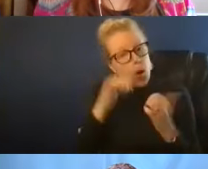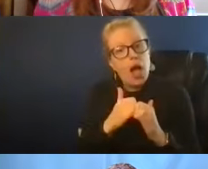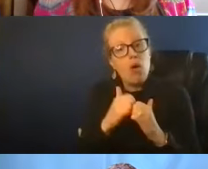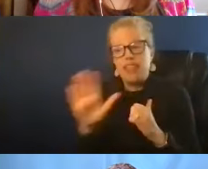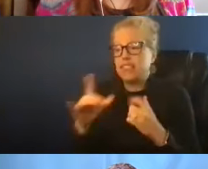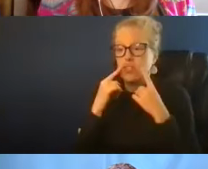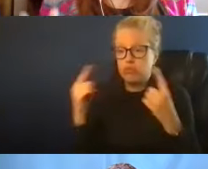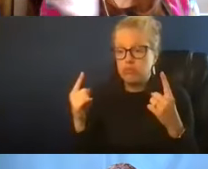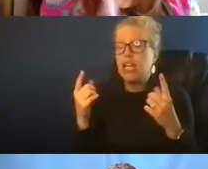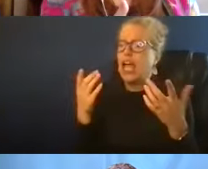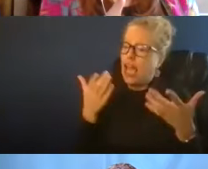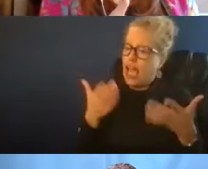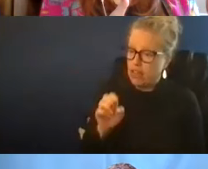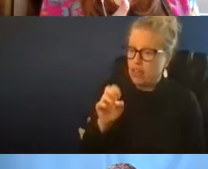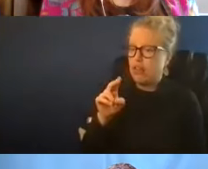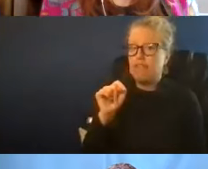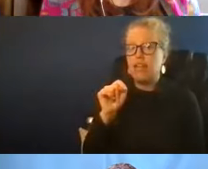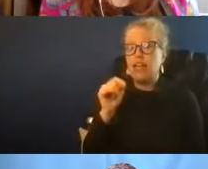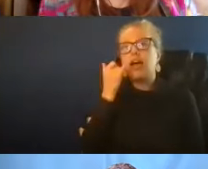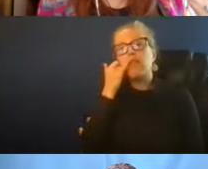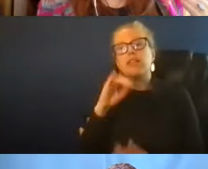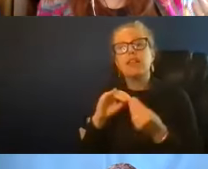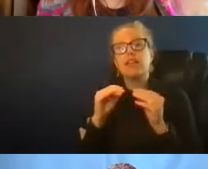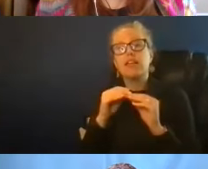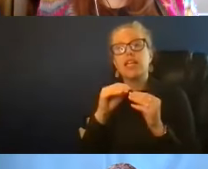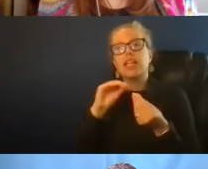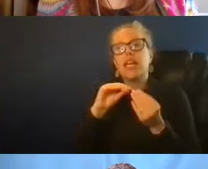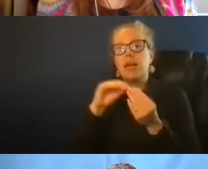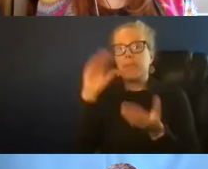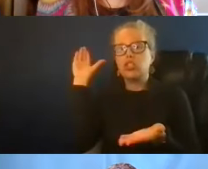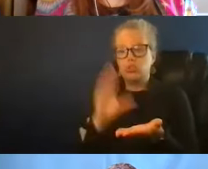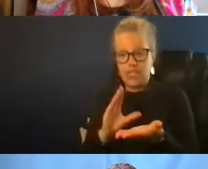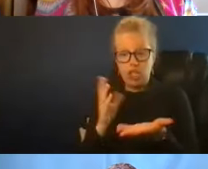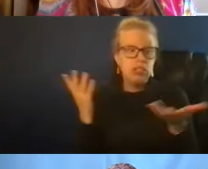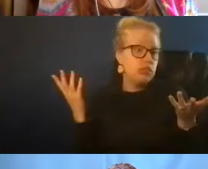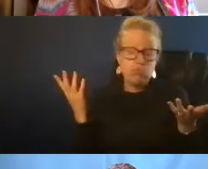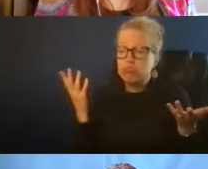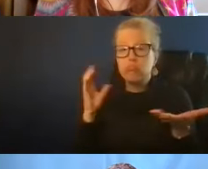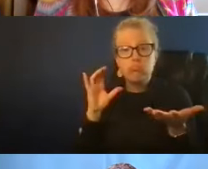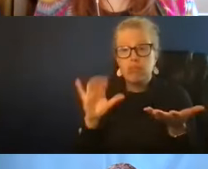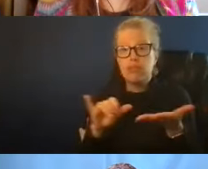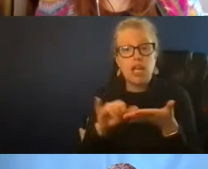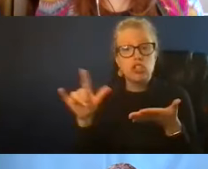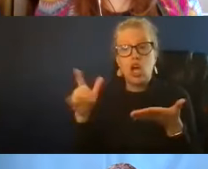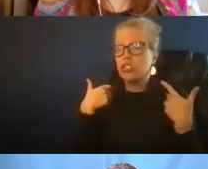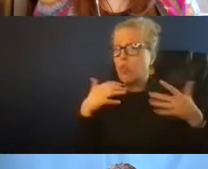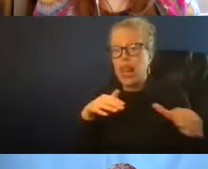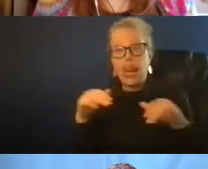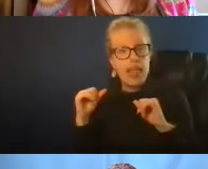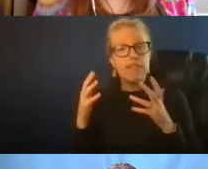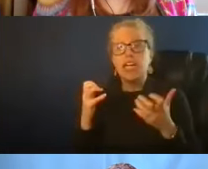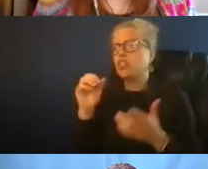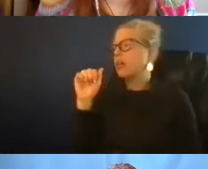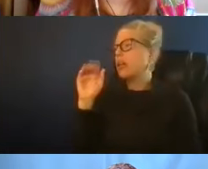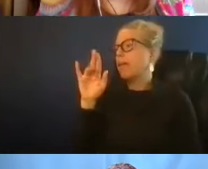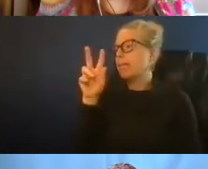after an abusive incident, I just want the number of abusive incidents to decrease. I don't want to leave. I just want the abuse to